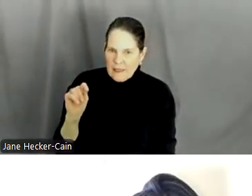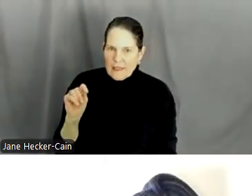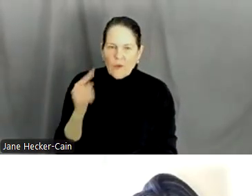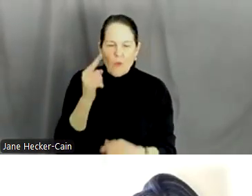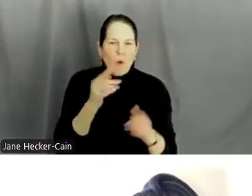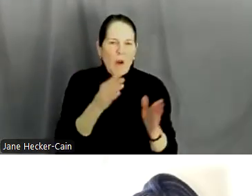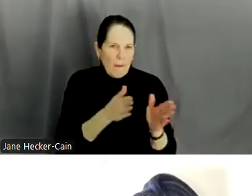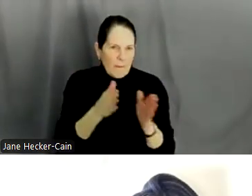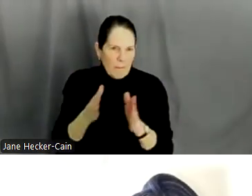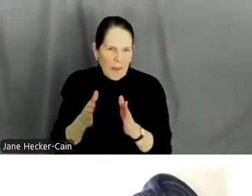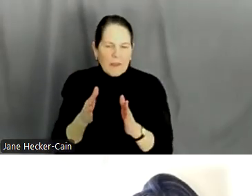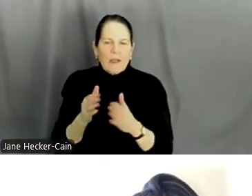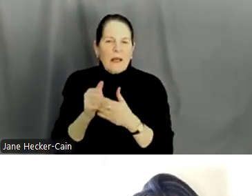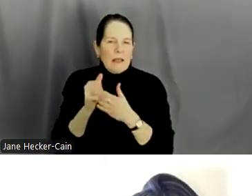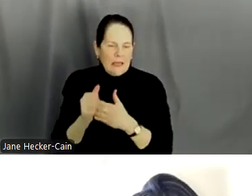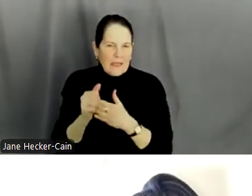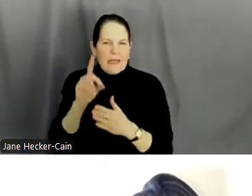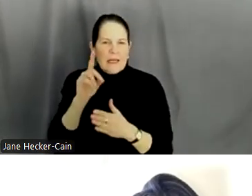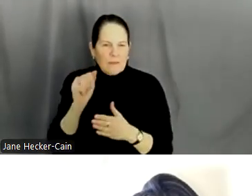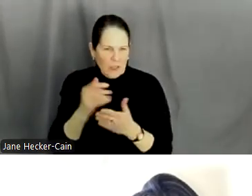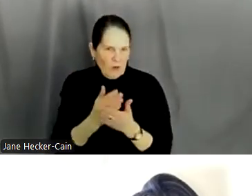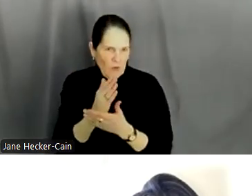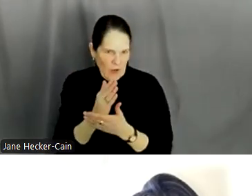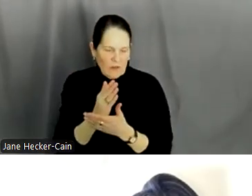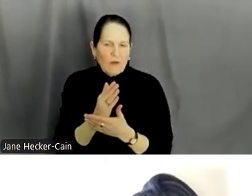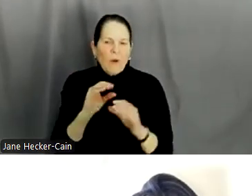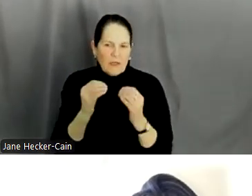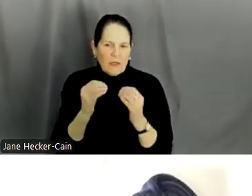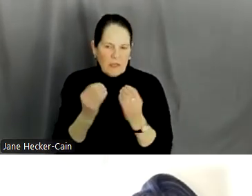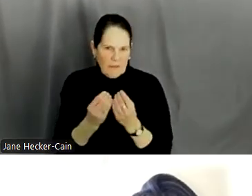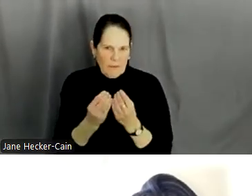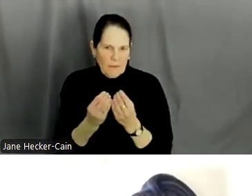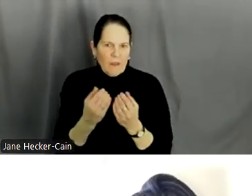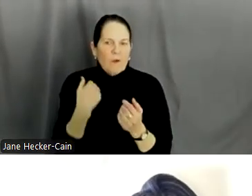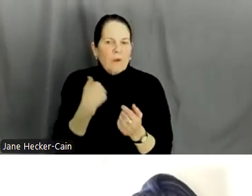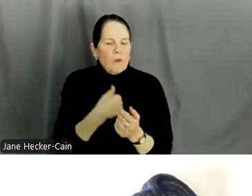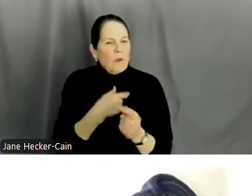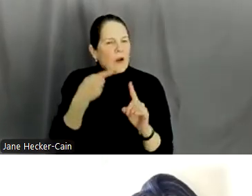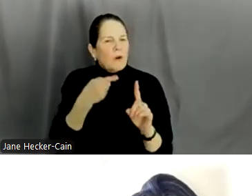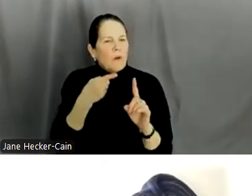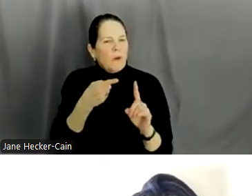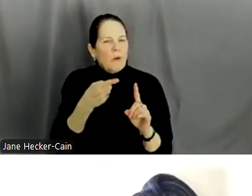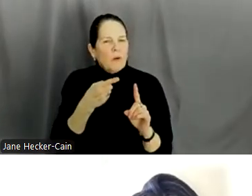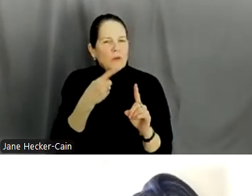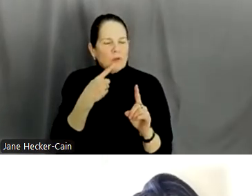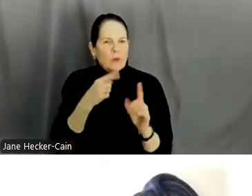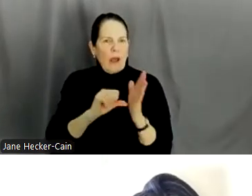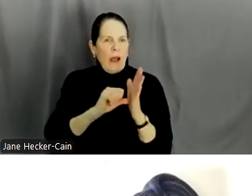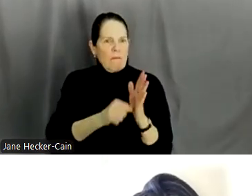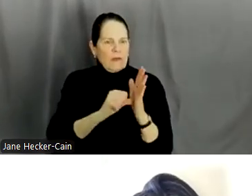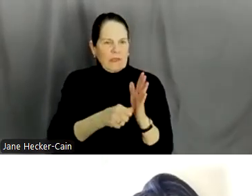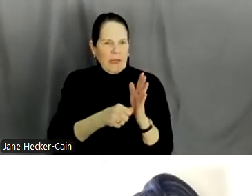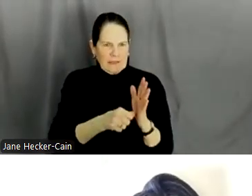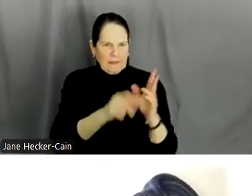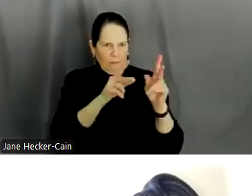Massachusetts' leading disability rights nonprofit organizations. We aim to amplify the voices of